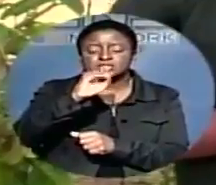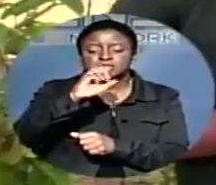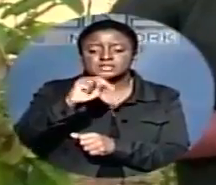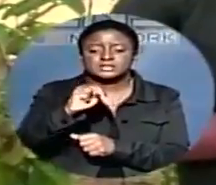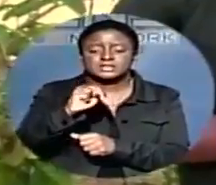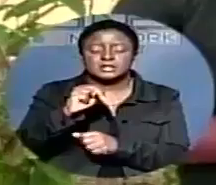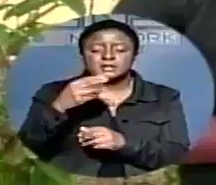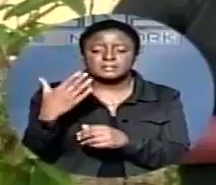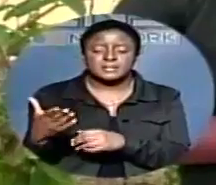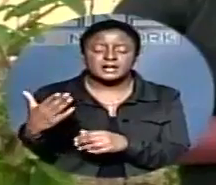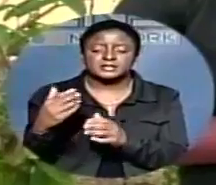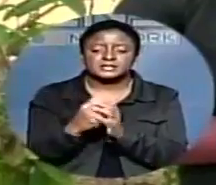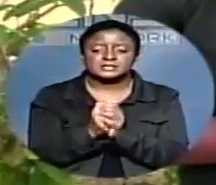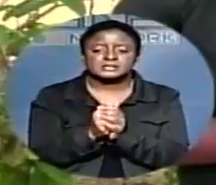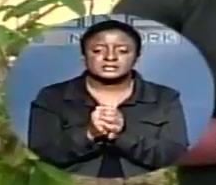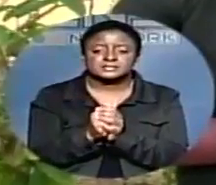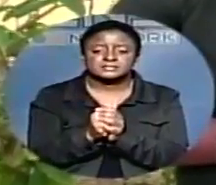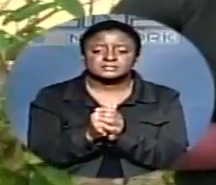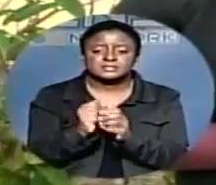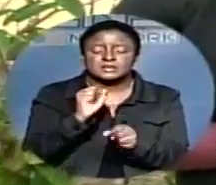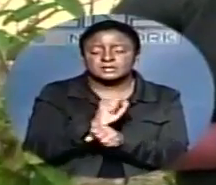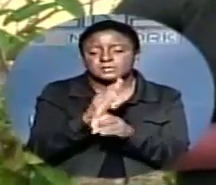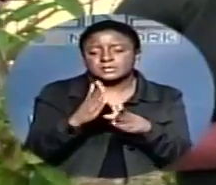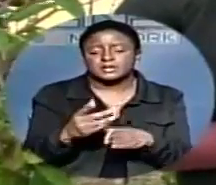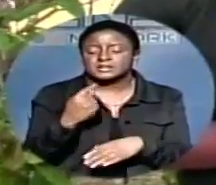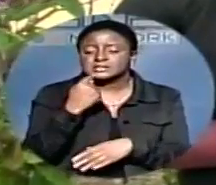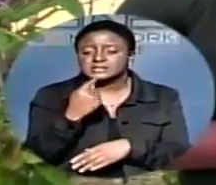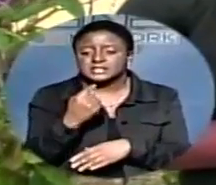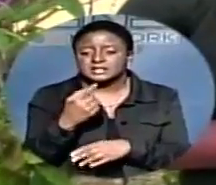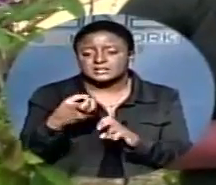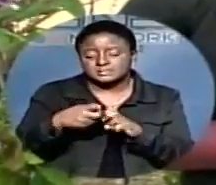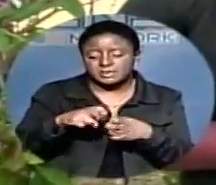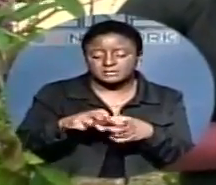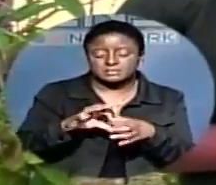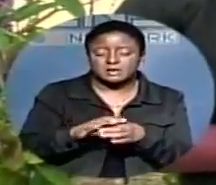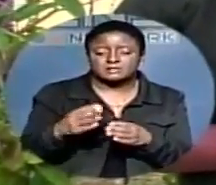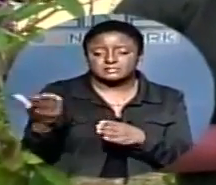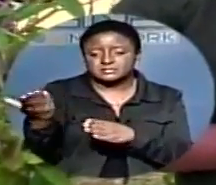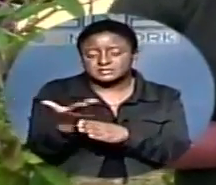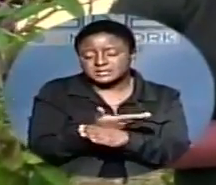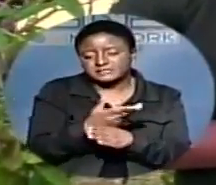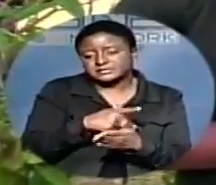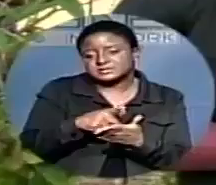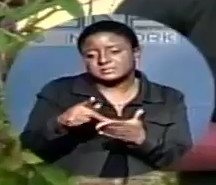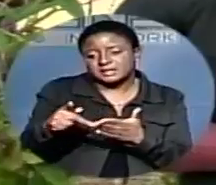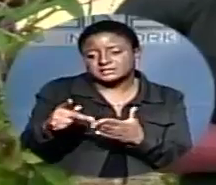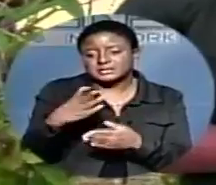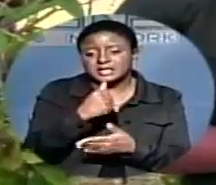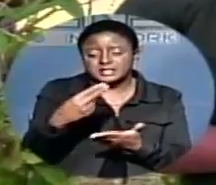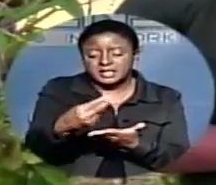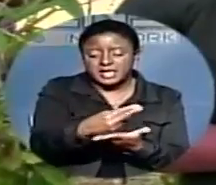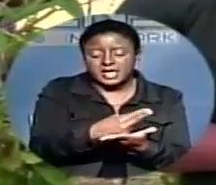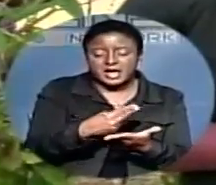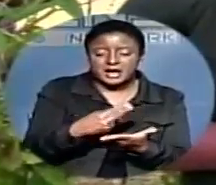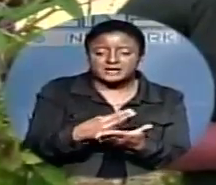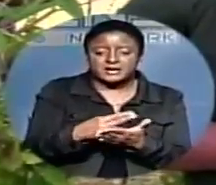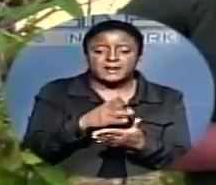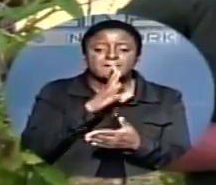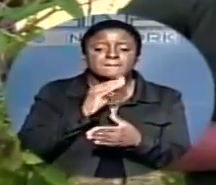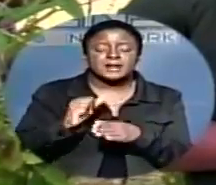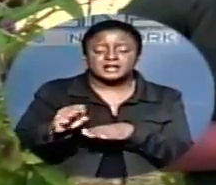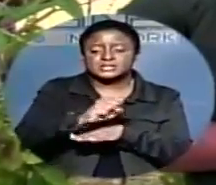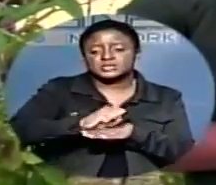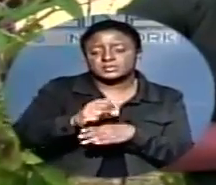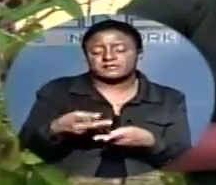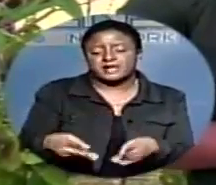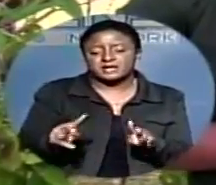City Market employees say the issue of severance packages and hiring by SuperValue are two different issues and should be dealt